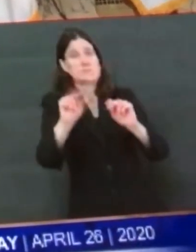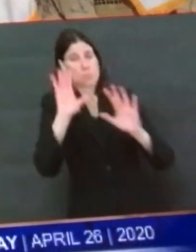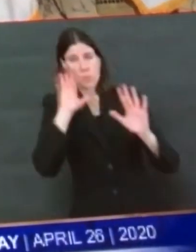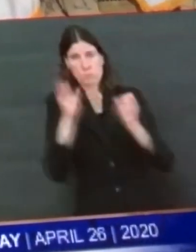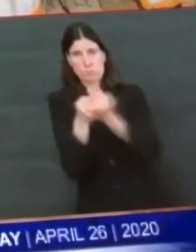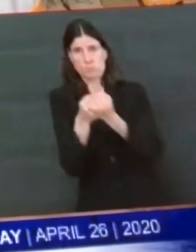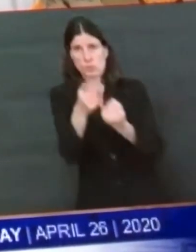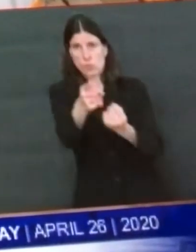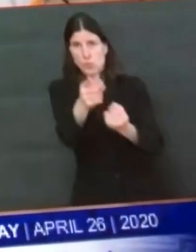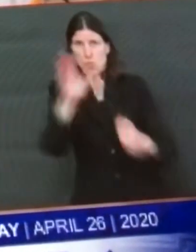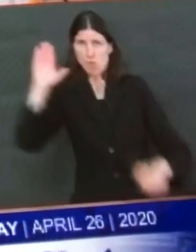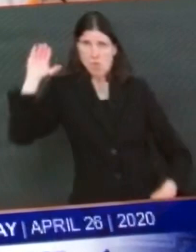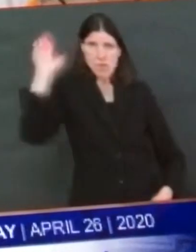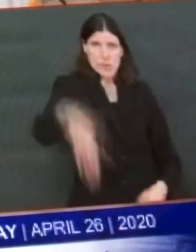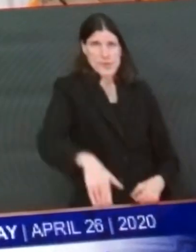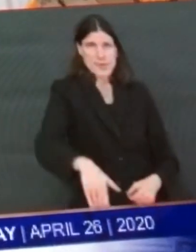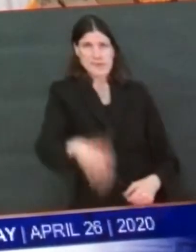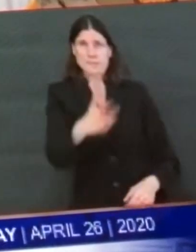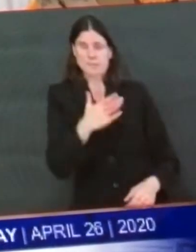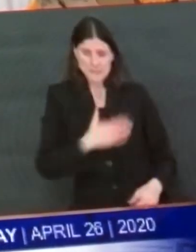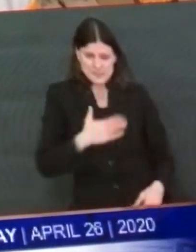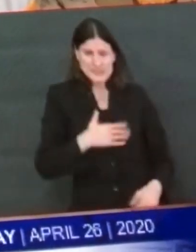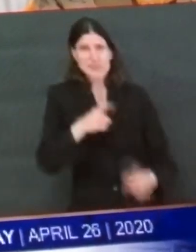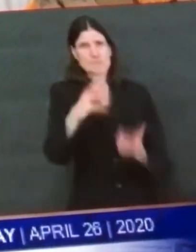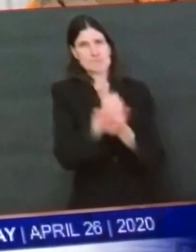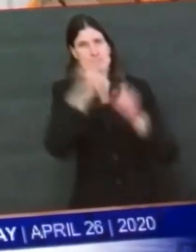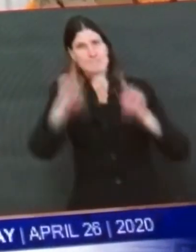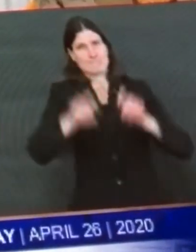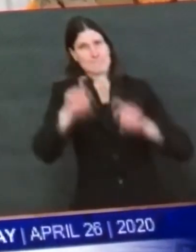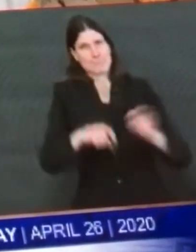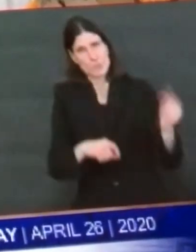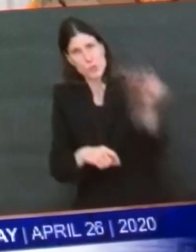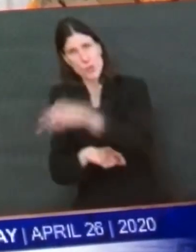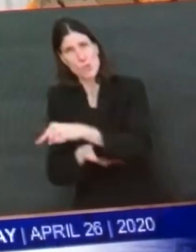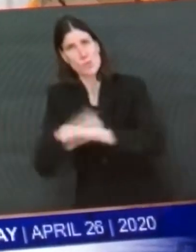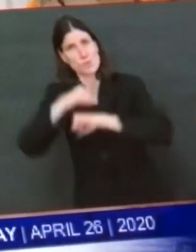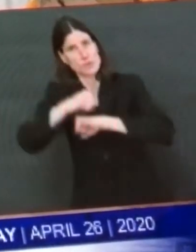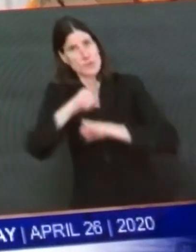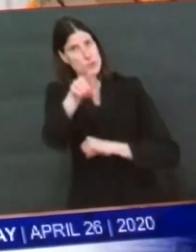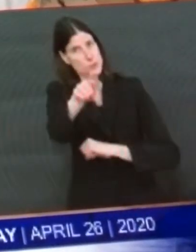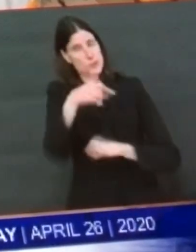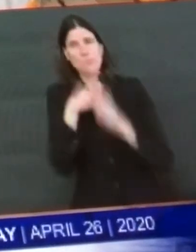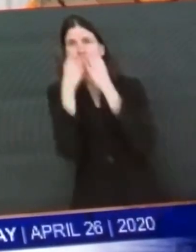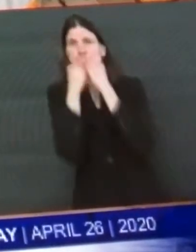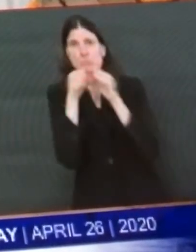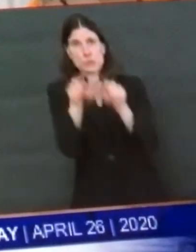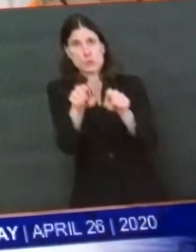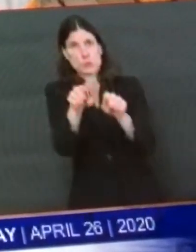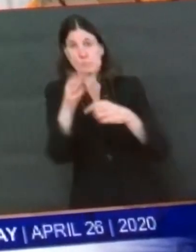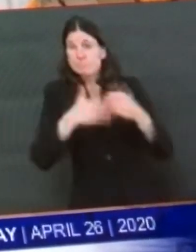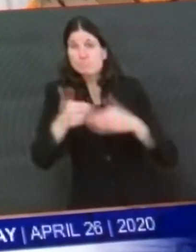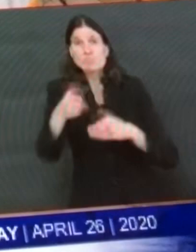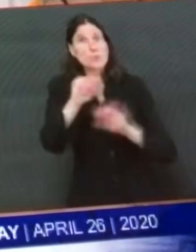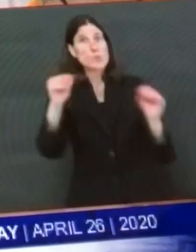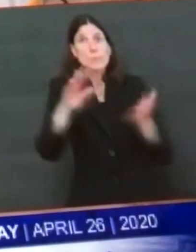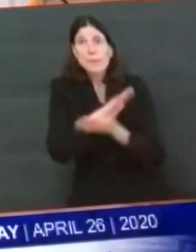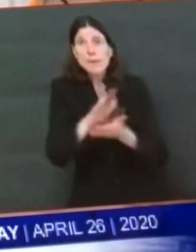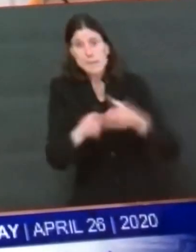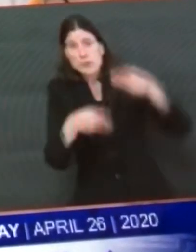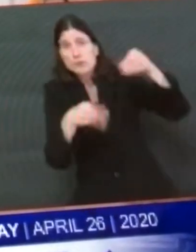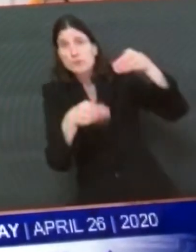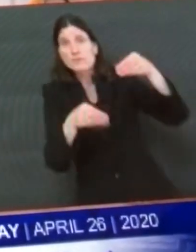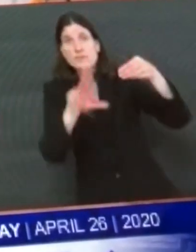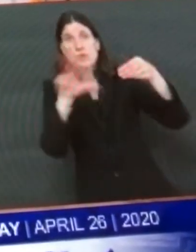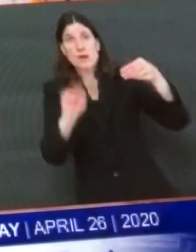to protect you. I'm going to be talking a lot more about that this week, but it's an important message. And to the leaders in